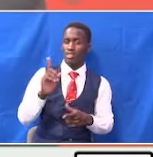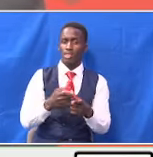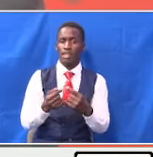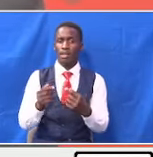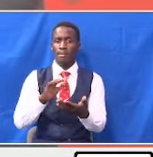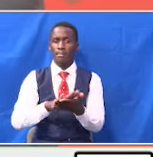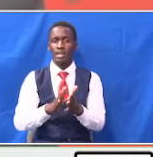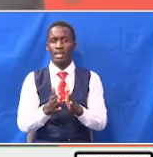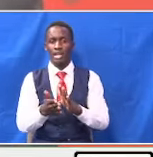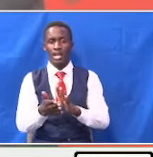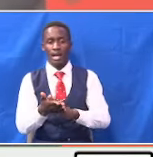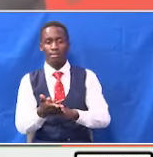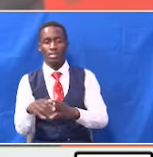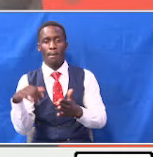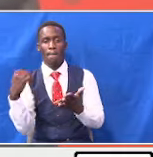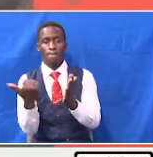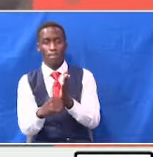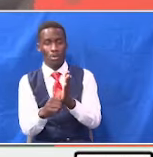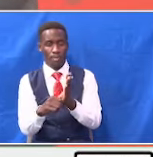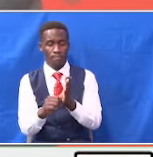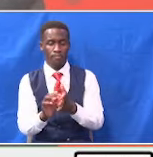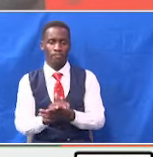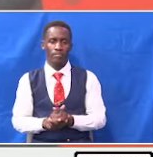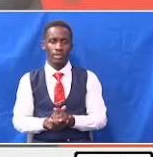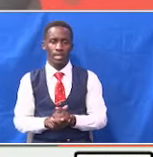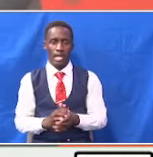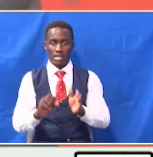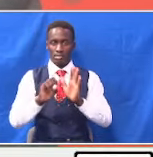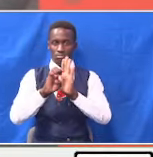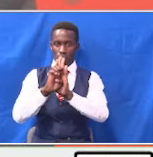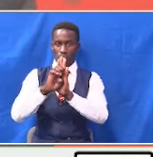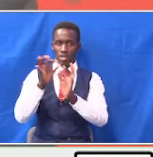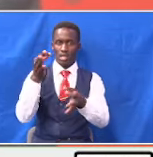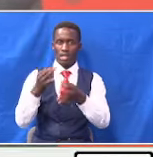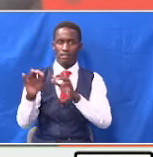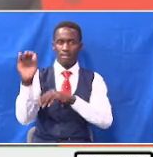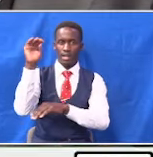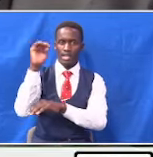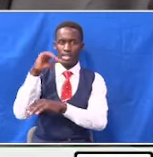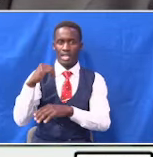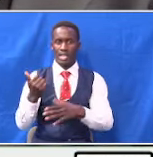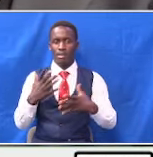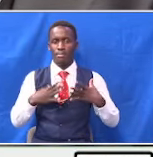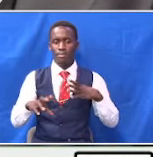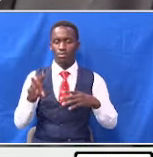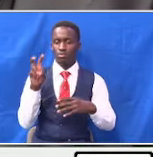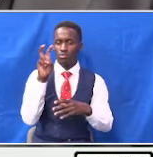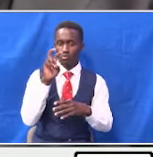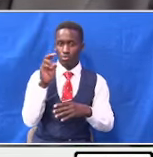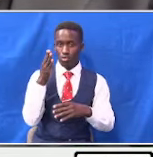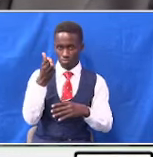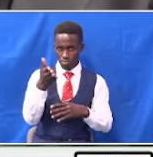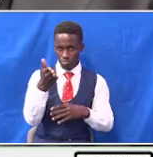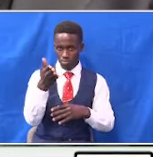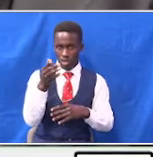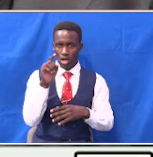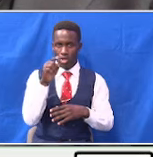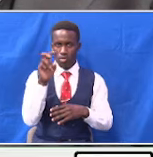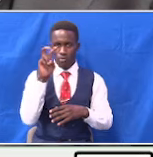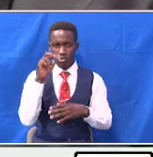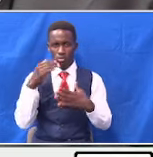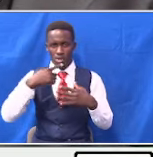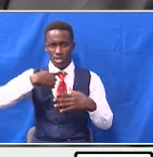so difficult. For example, if I would ask anybody who is viewing us today and